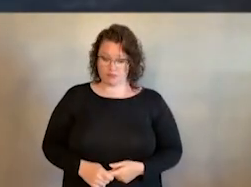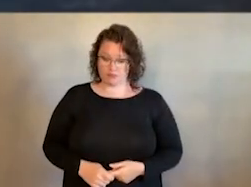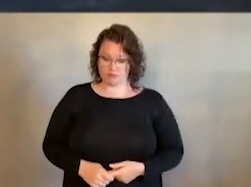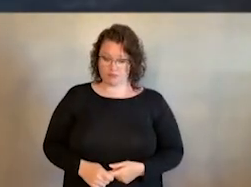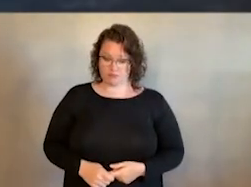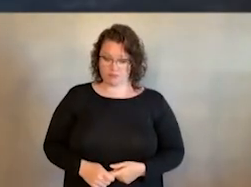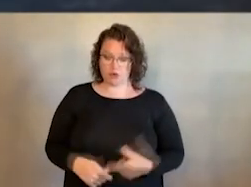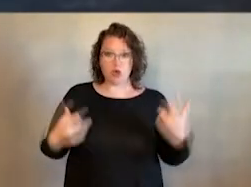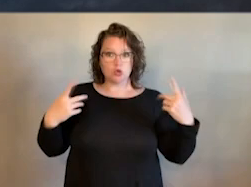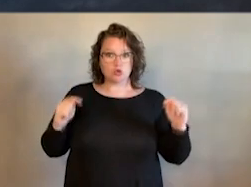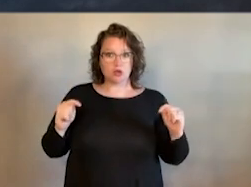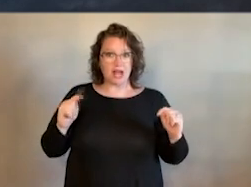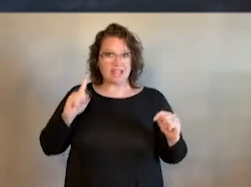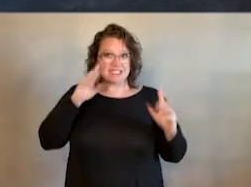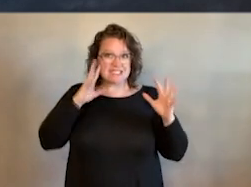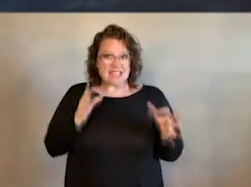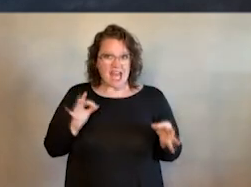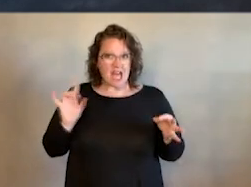where the sound is coming from.